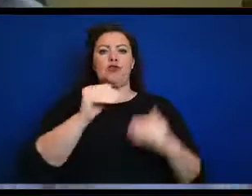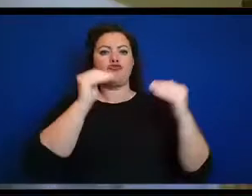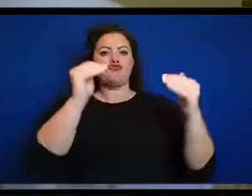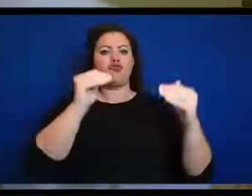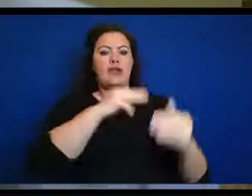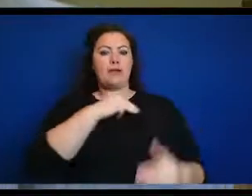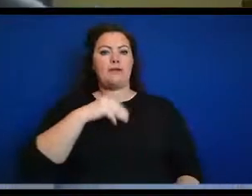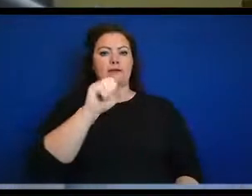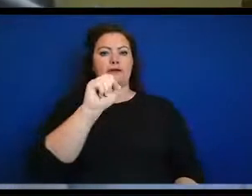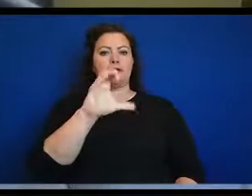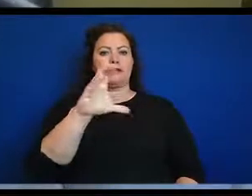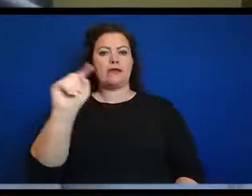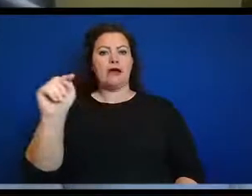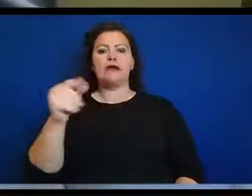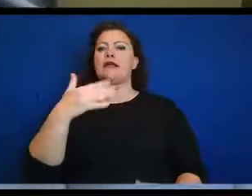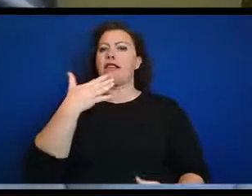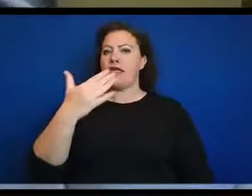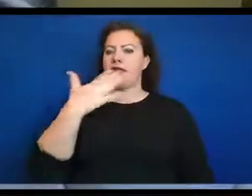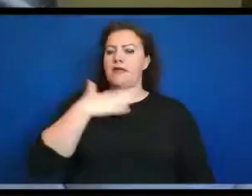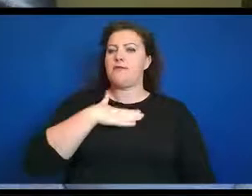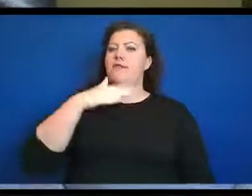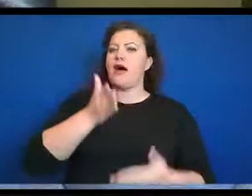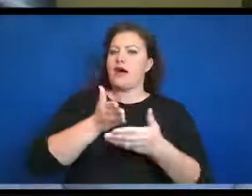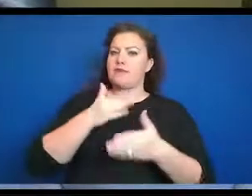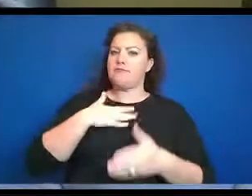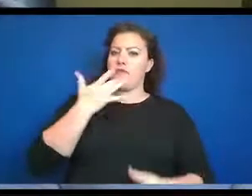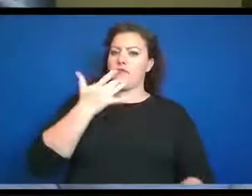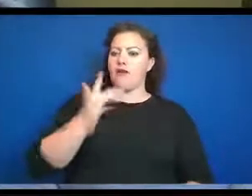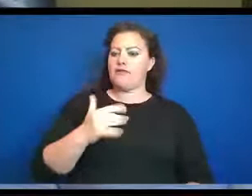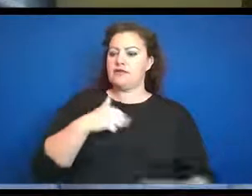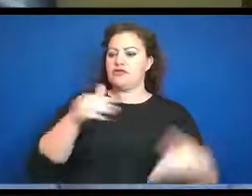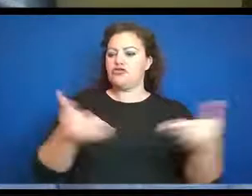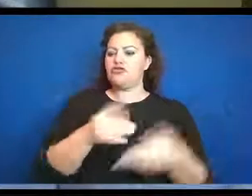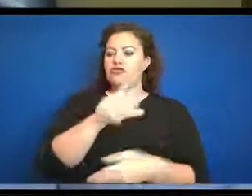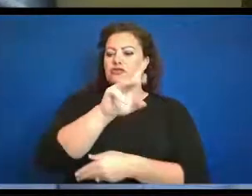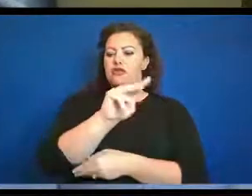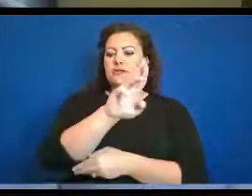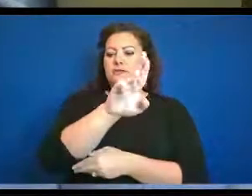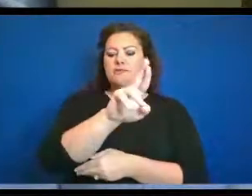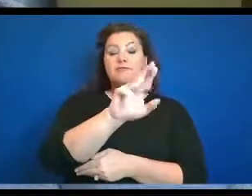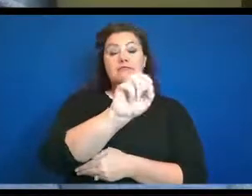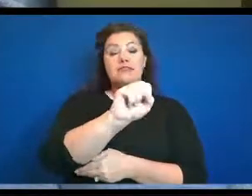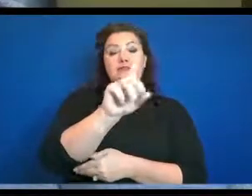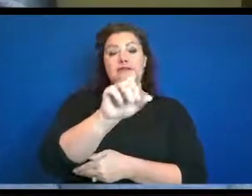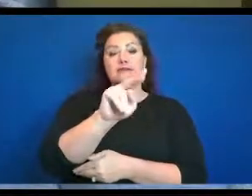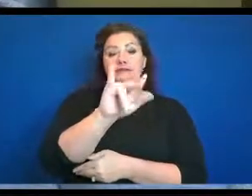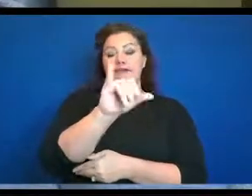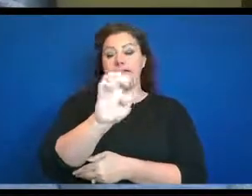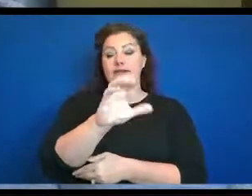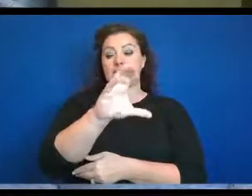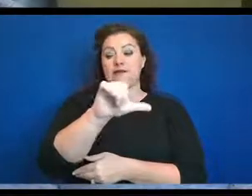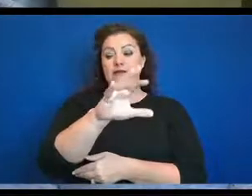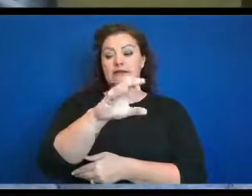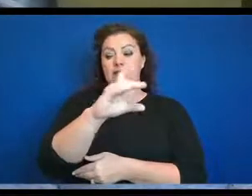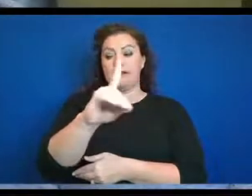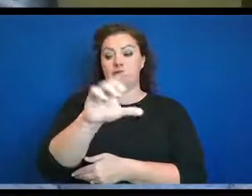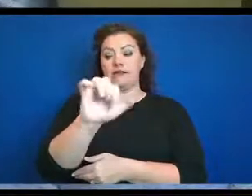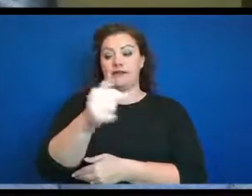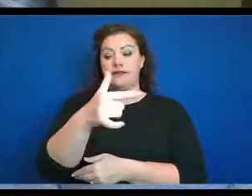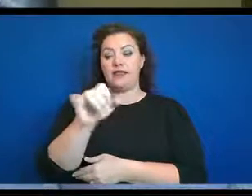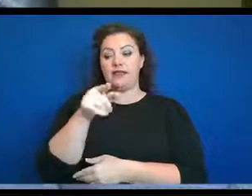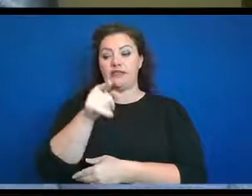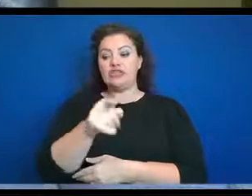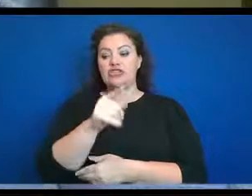privilege to introduce today Ms. Denise Cleveland Leget. She is the Senior Vice President of Business Development for